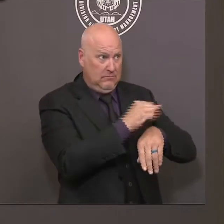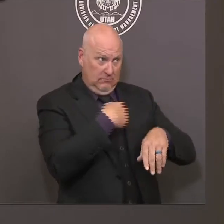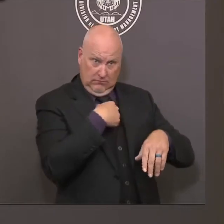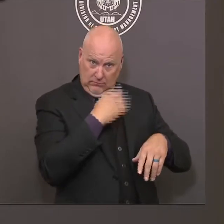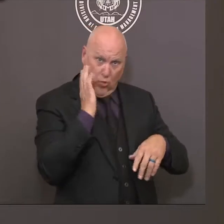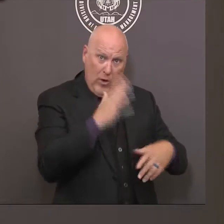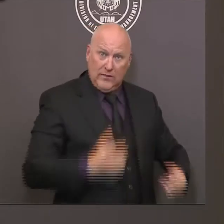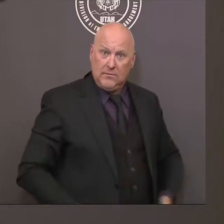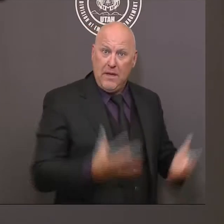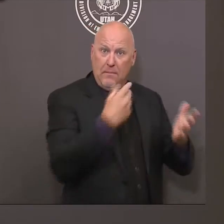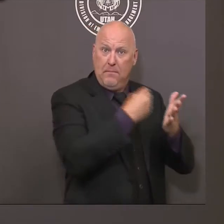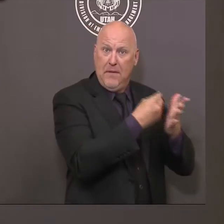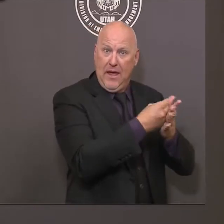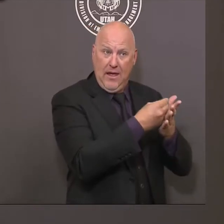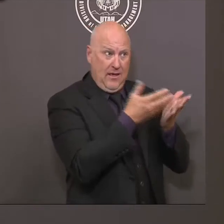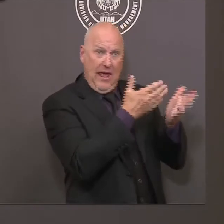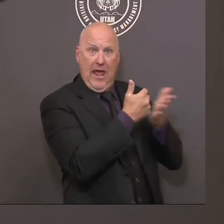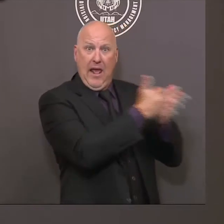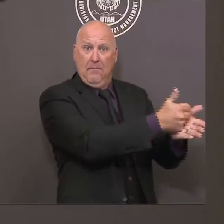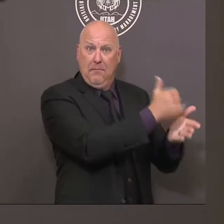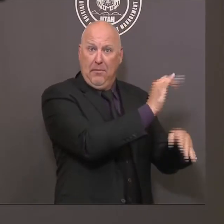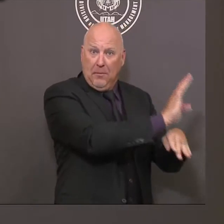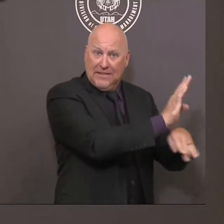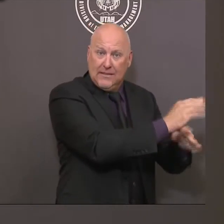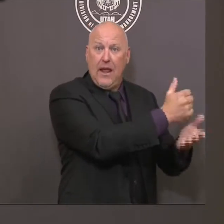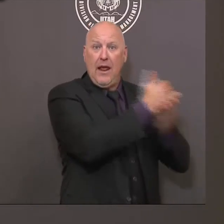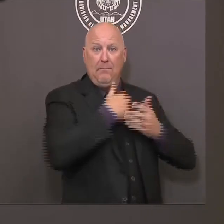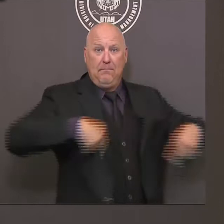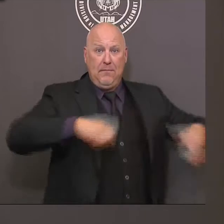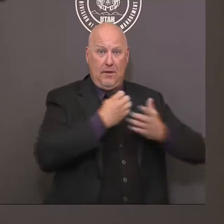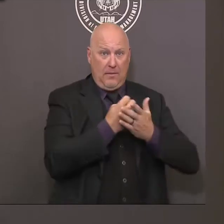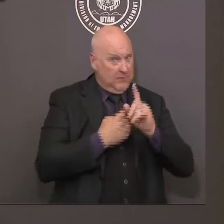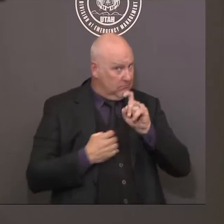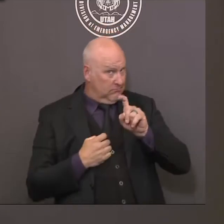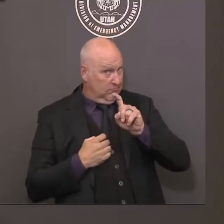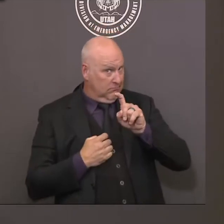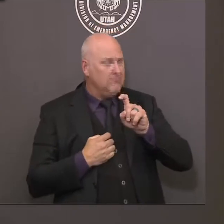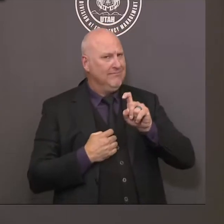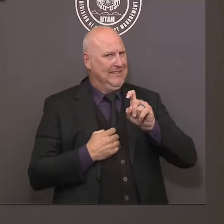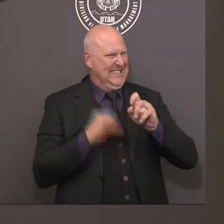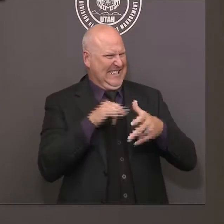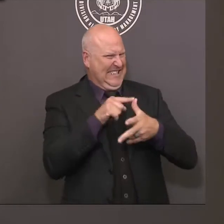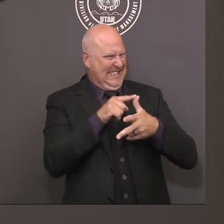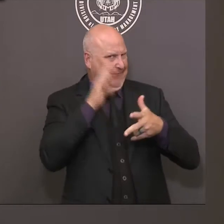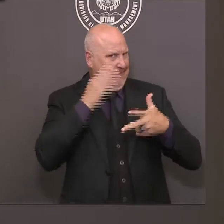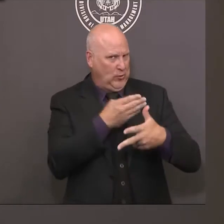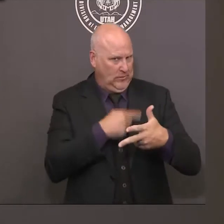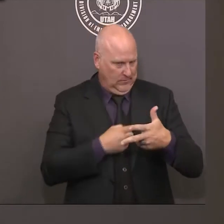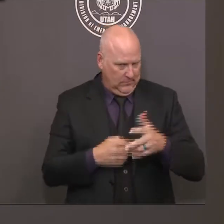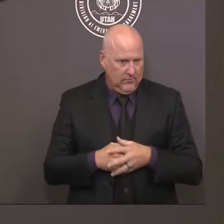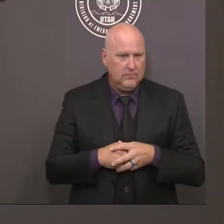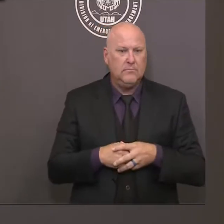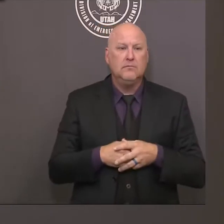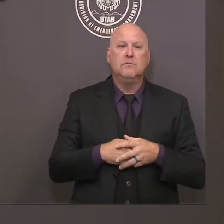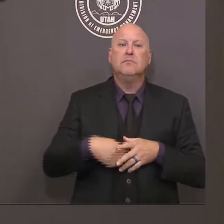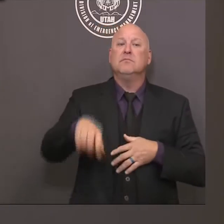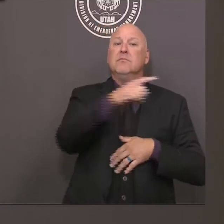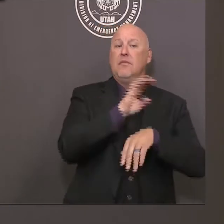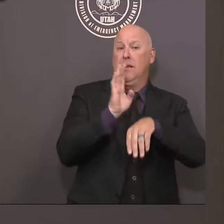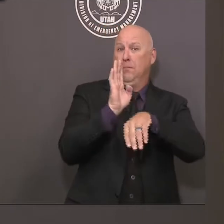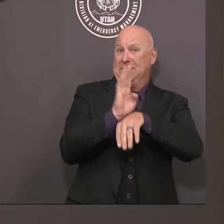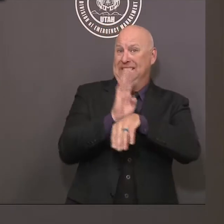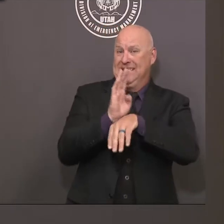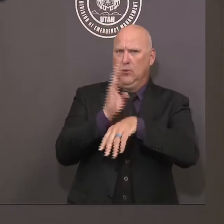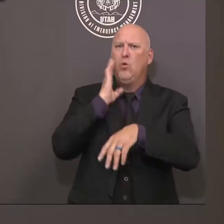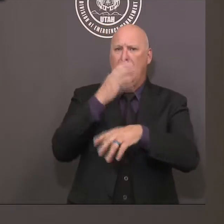receive signage for their businesses, and consumers who see the Stay Safe to Stay Open signs can have confidence